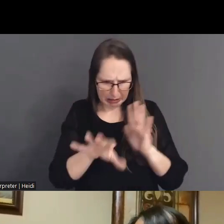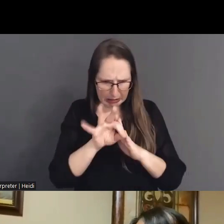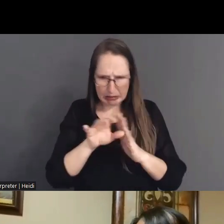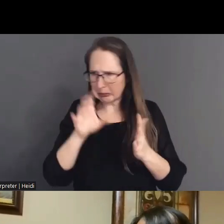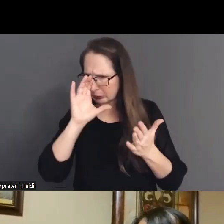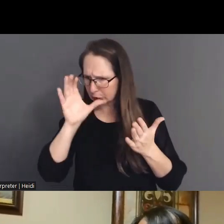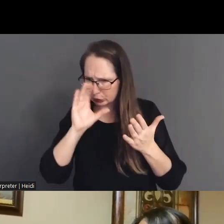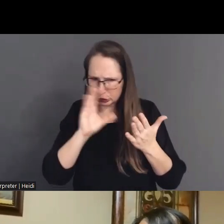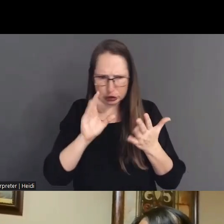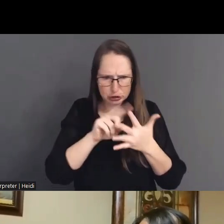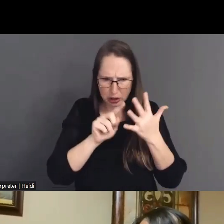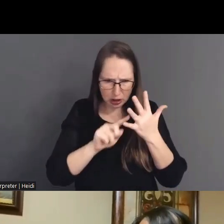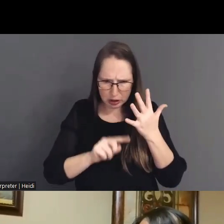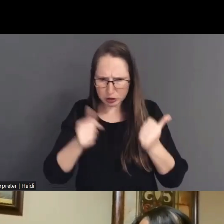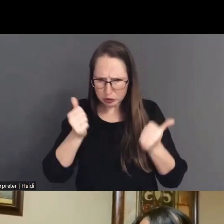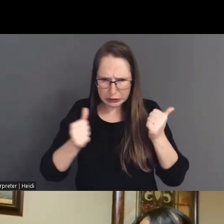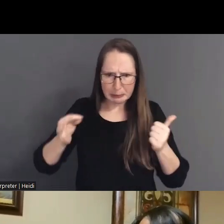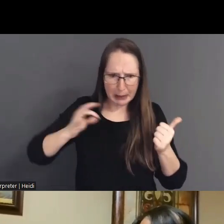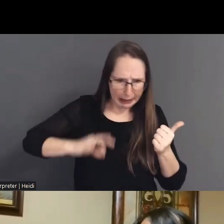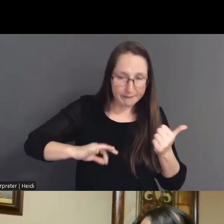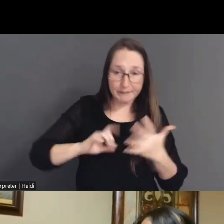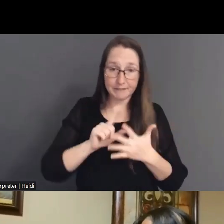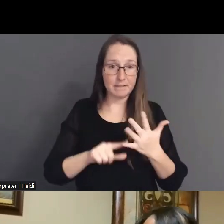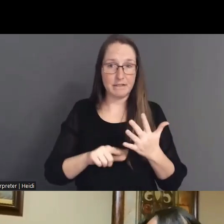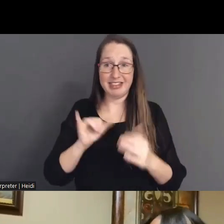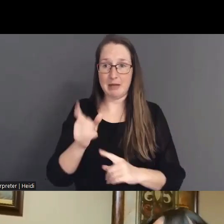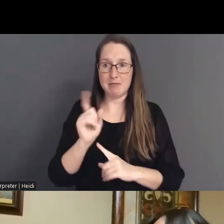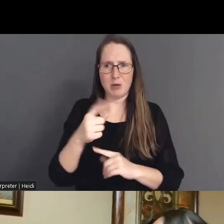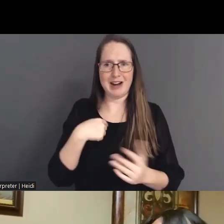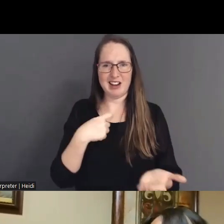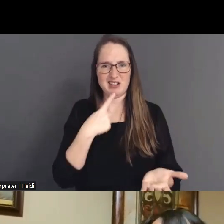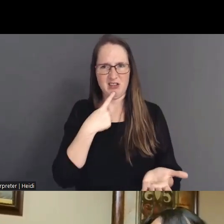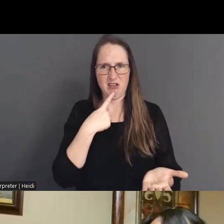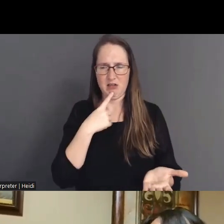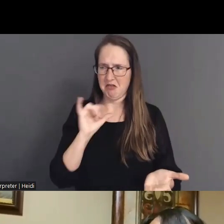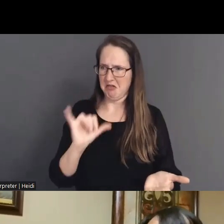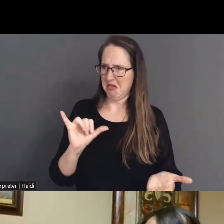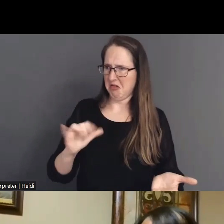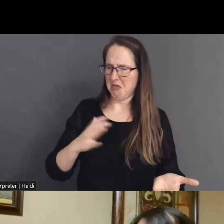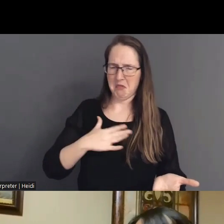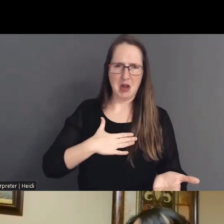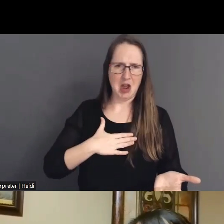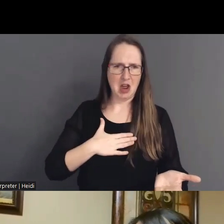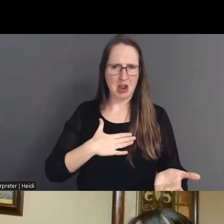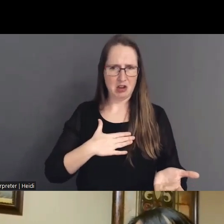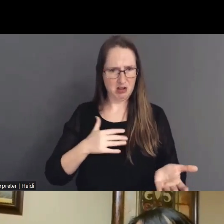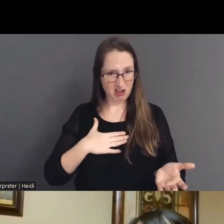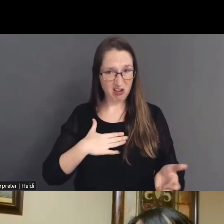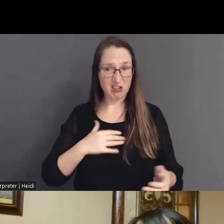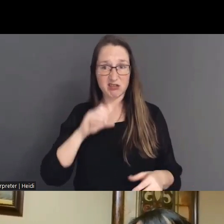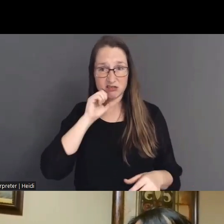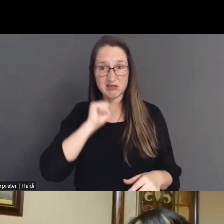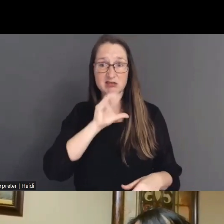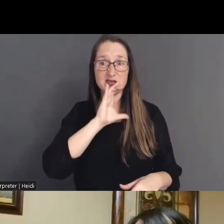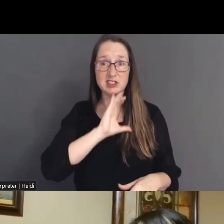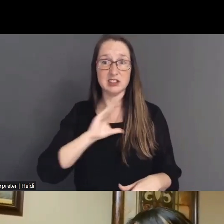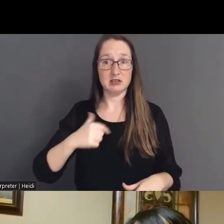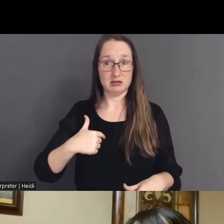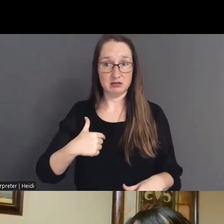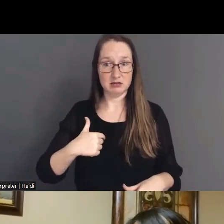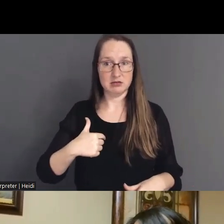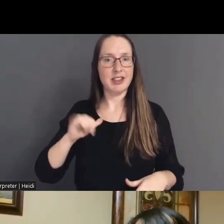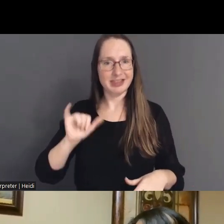certain deadline. And right there, I said, oh my goodness, I'm a senior citizen. That